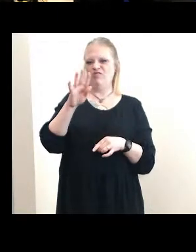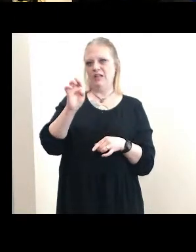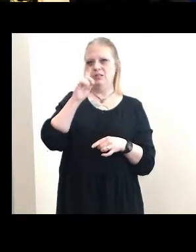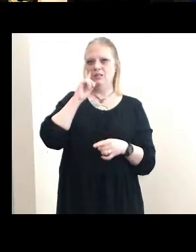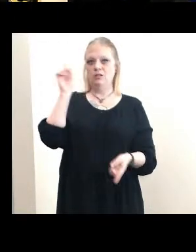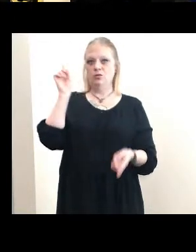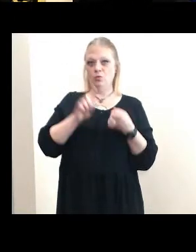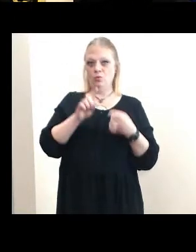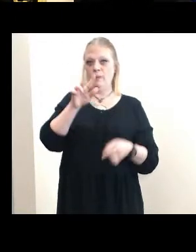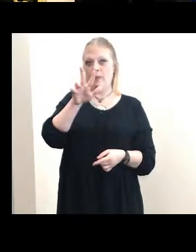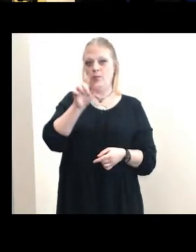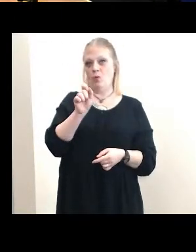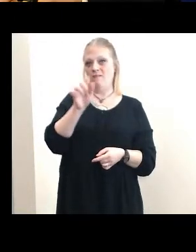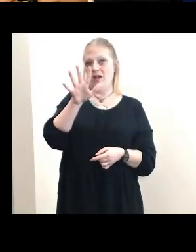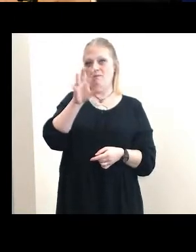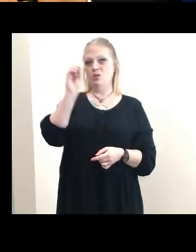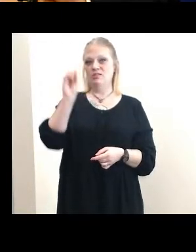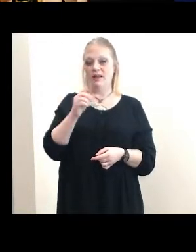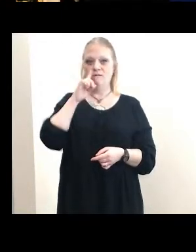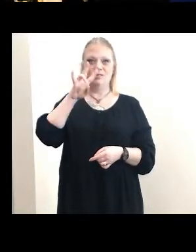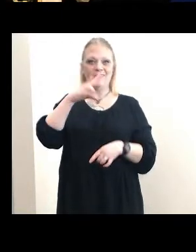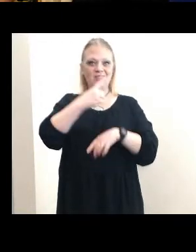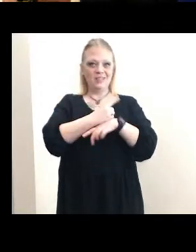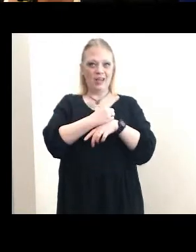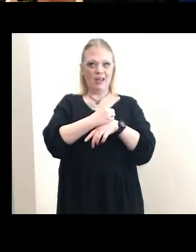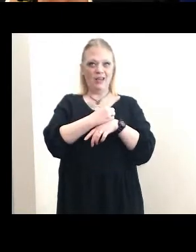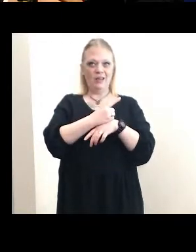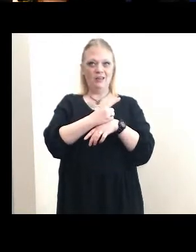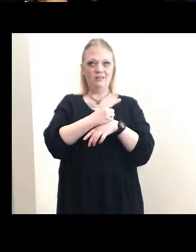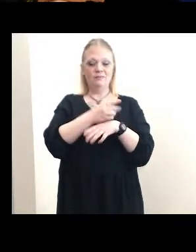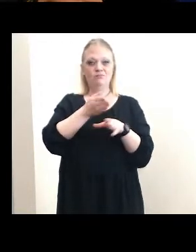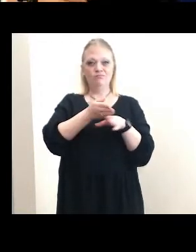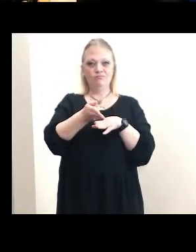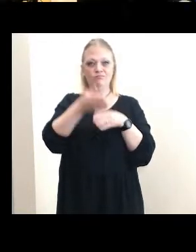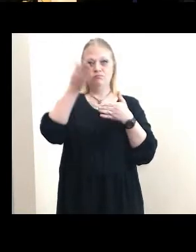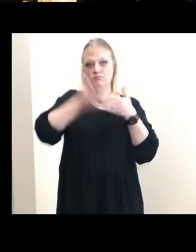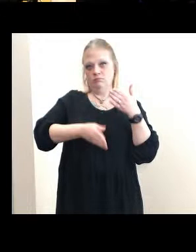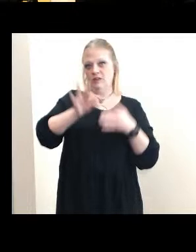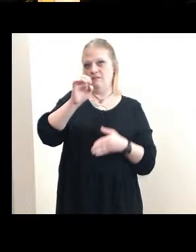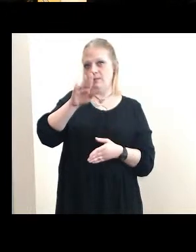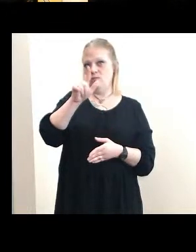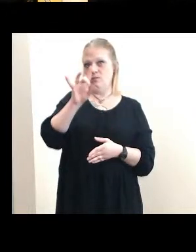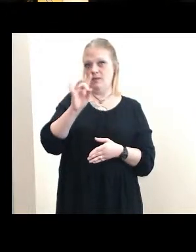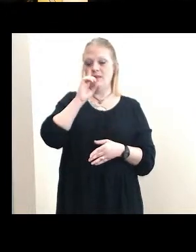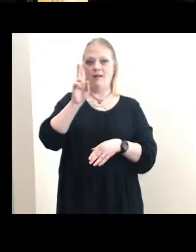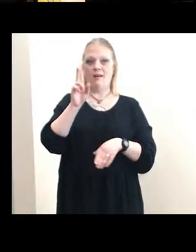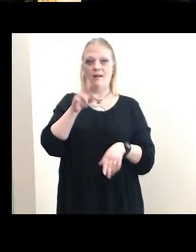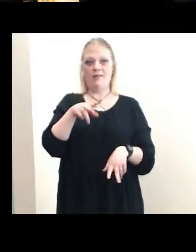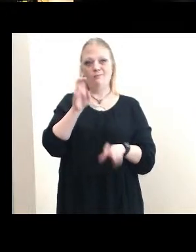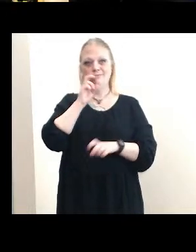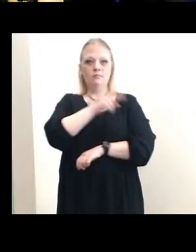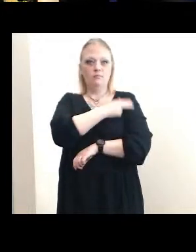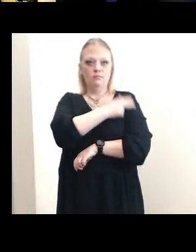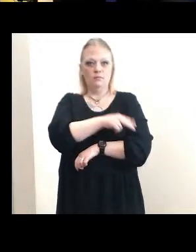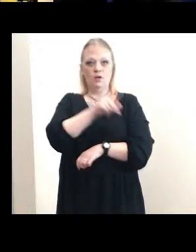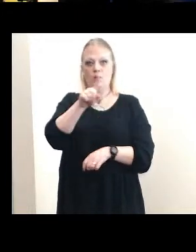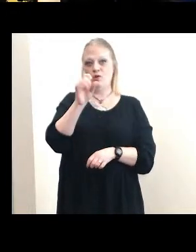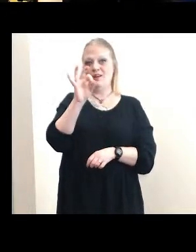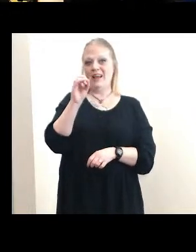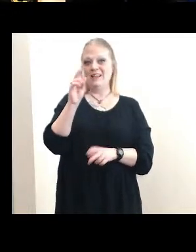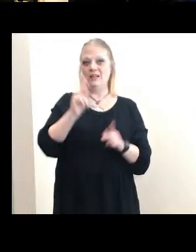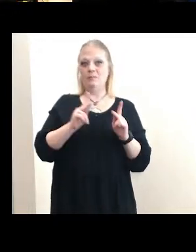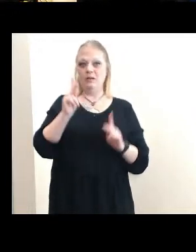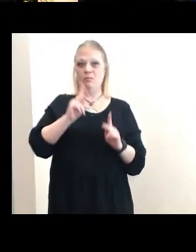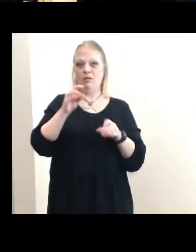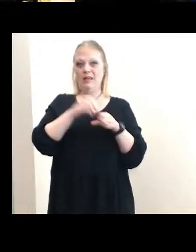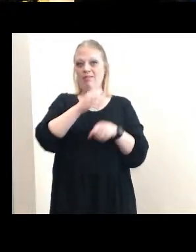to 3.5% for the 7-day period that ended on February 28th. Hospitalizations in Western New York, there were 190 people that